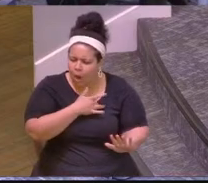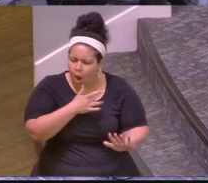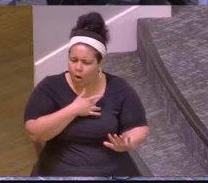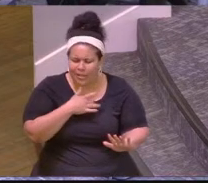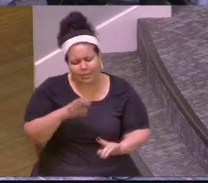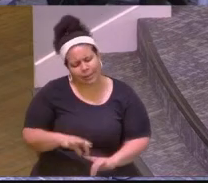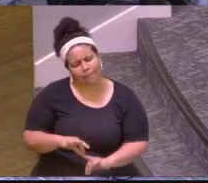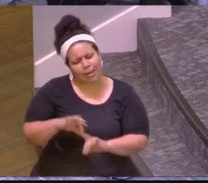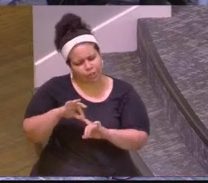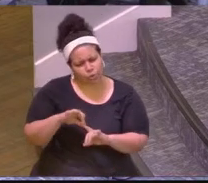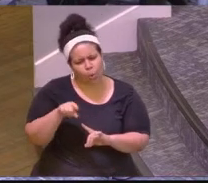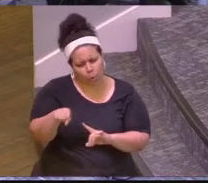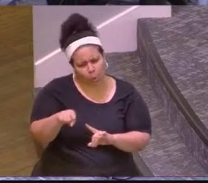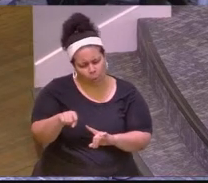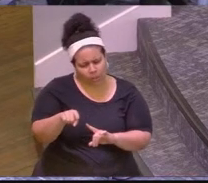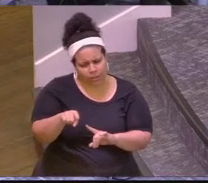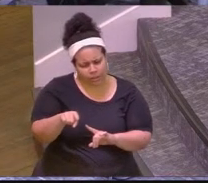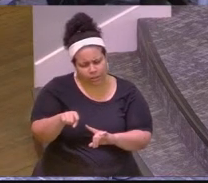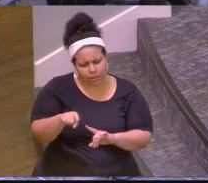for me. And